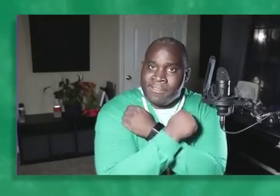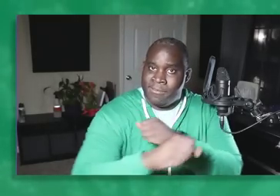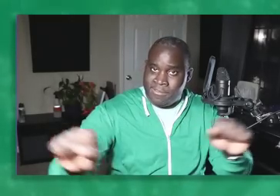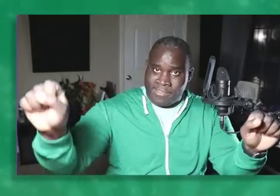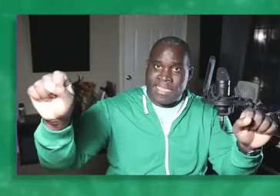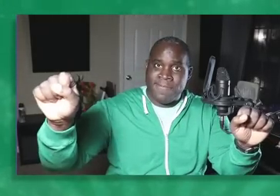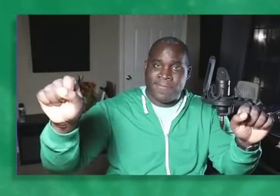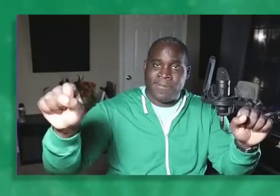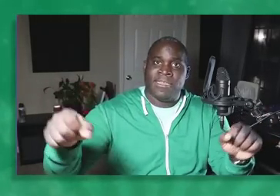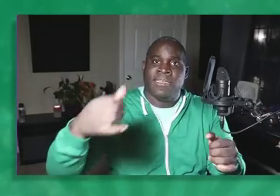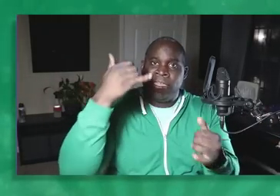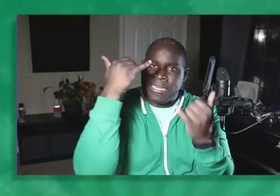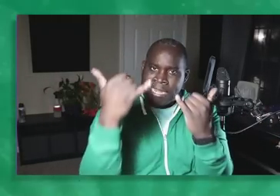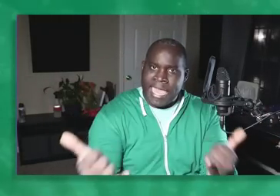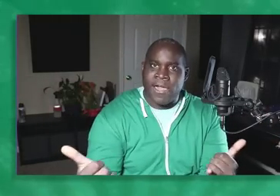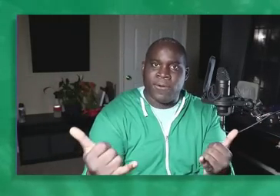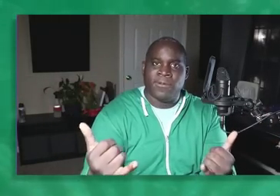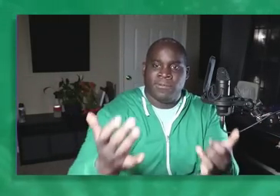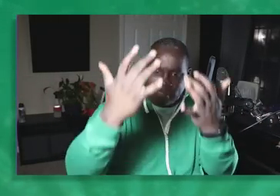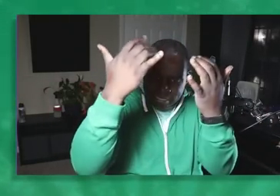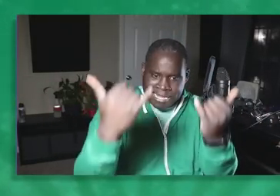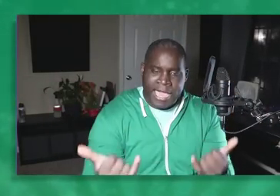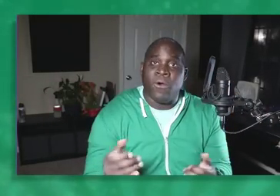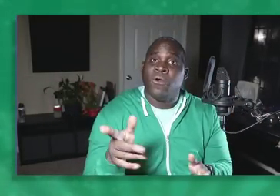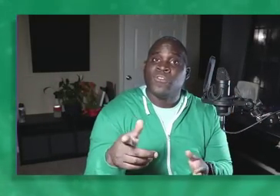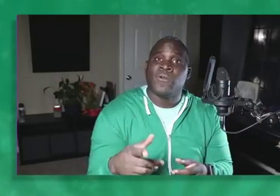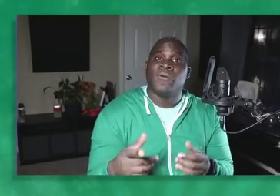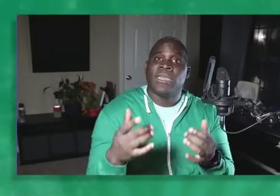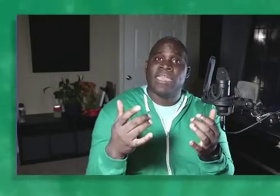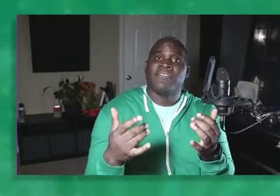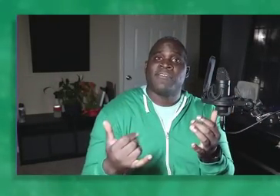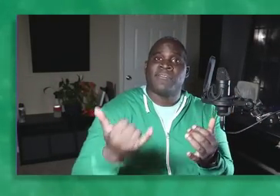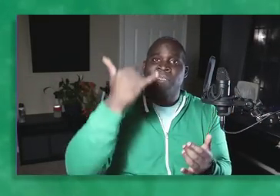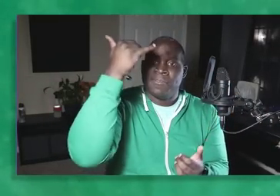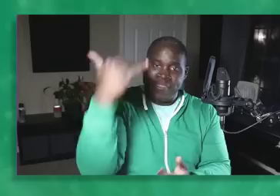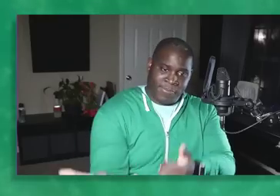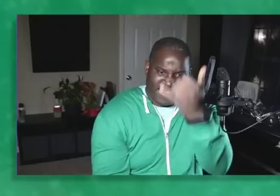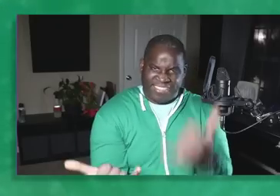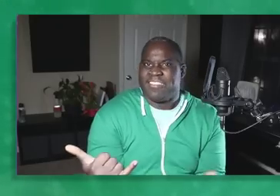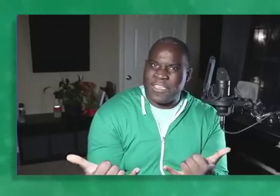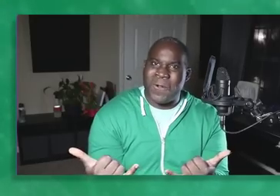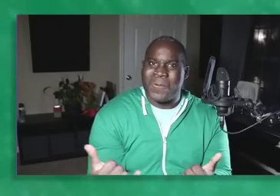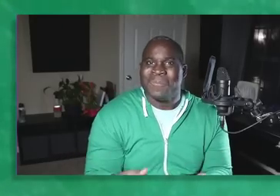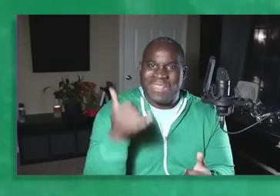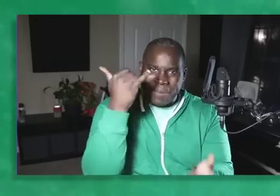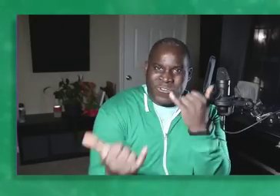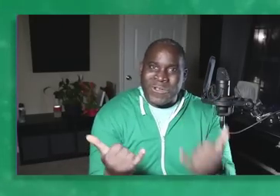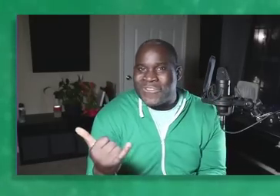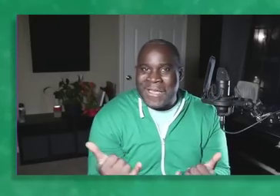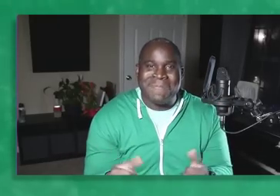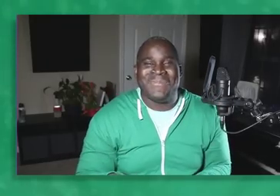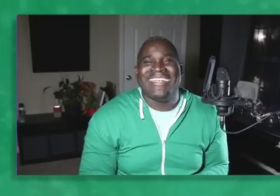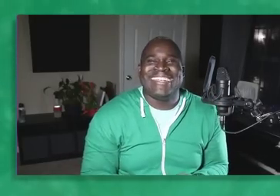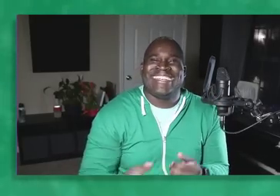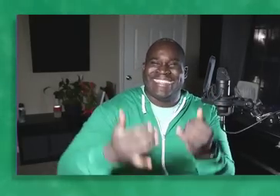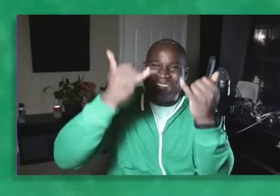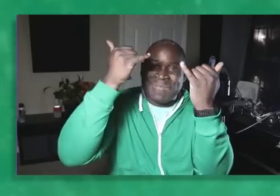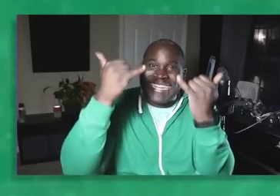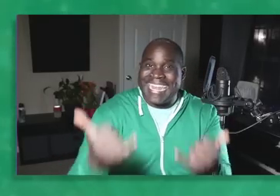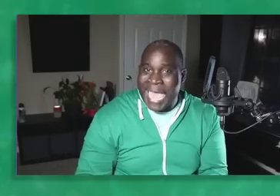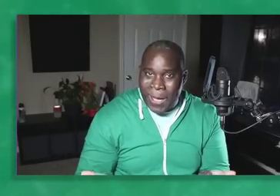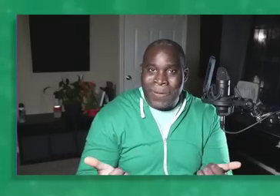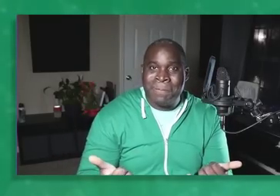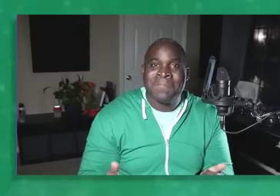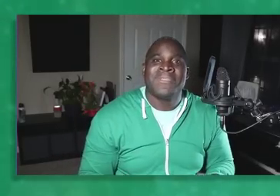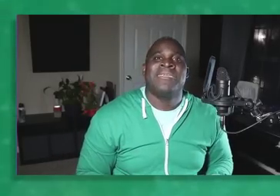beginning? Safe. Now. Now. Also, ASL sometimes, this means let's go. I'm charged up.